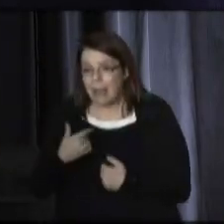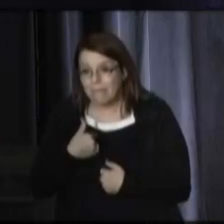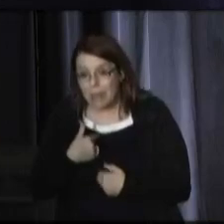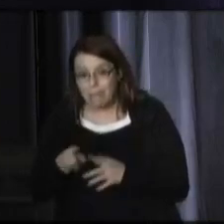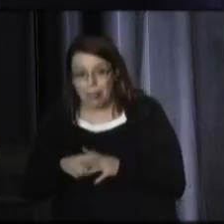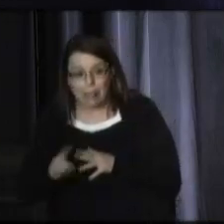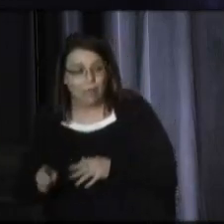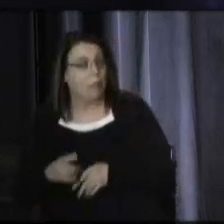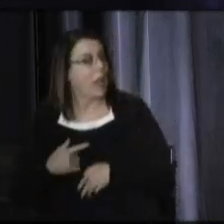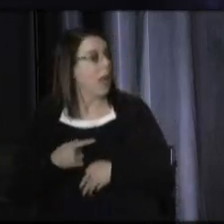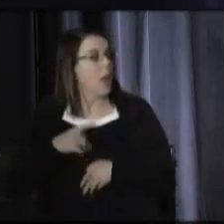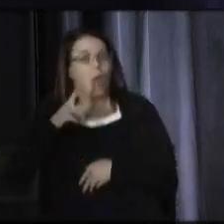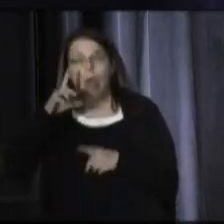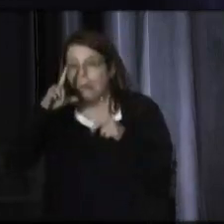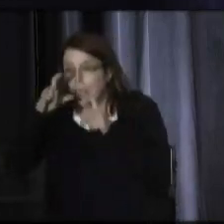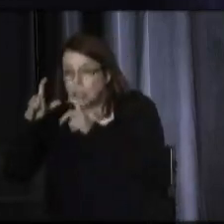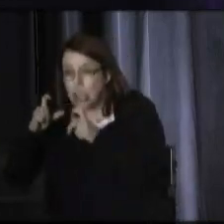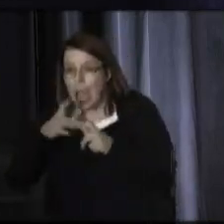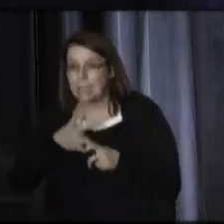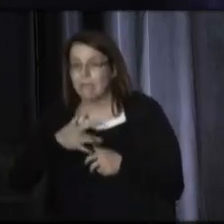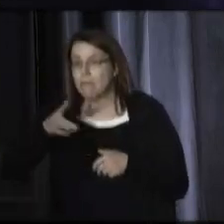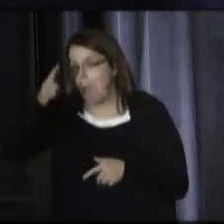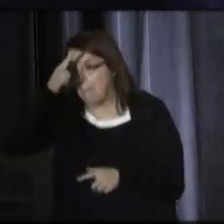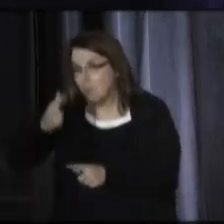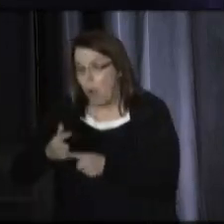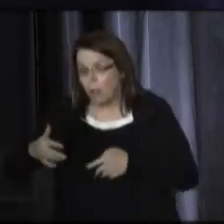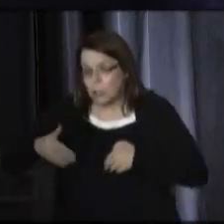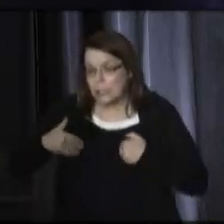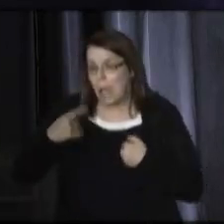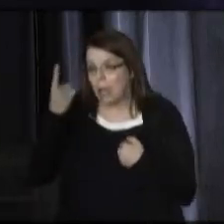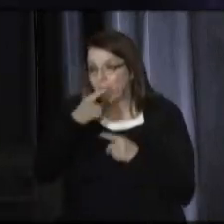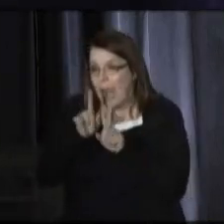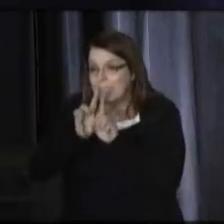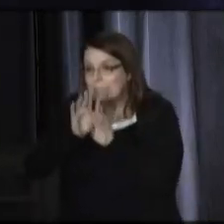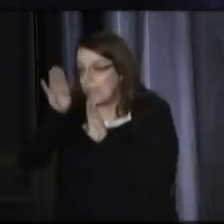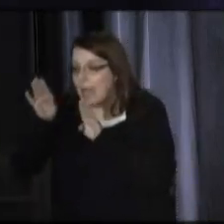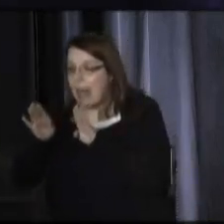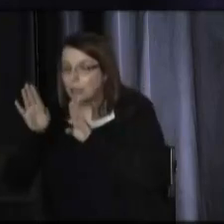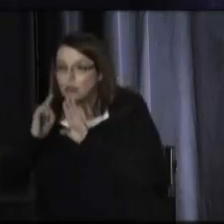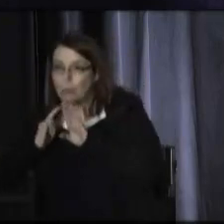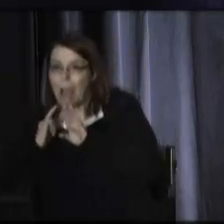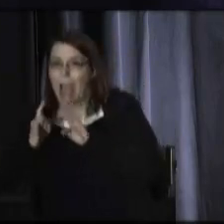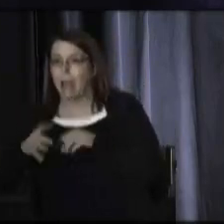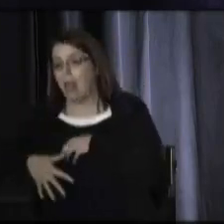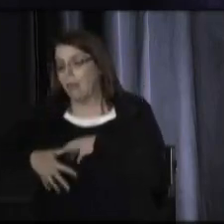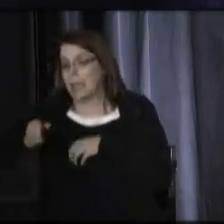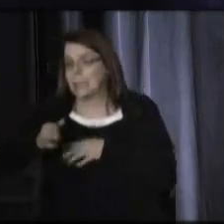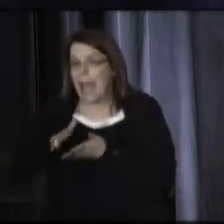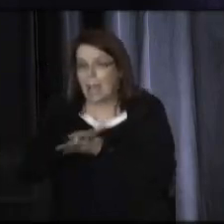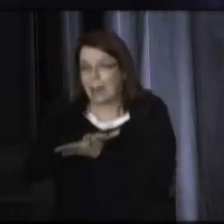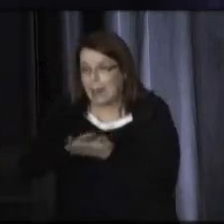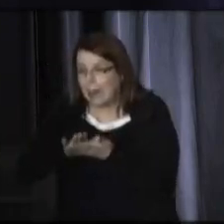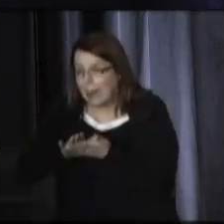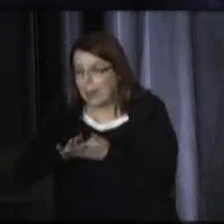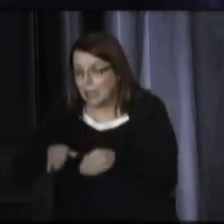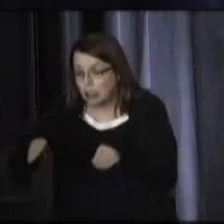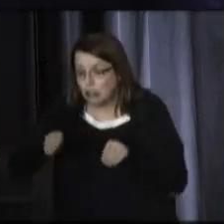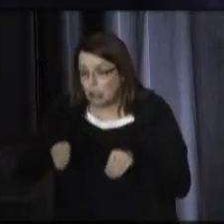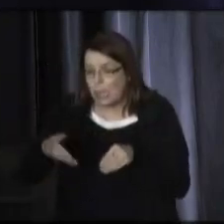by Spain and America? When Edmund tells me that during his early morning foraging, he